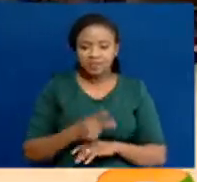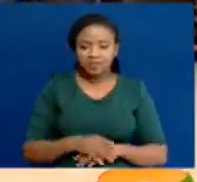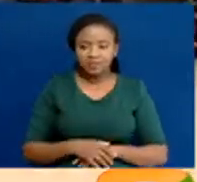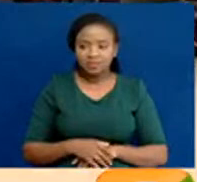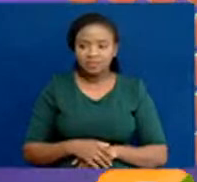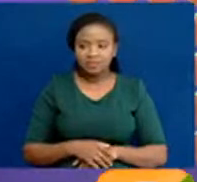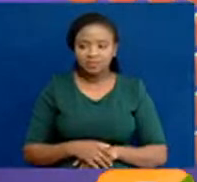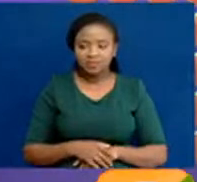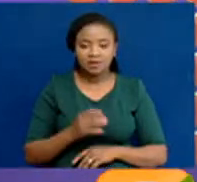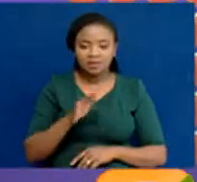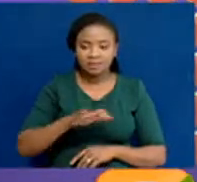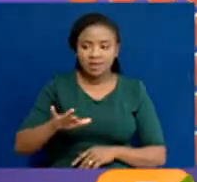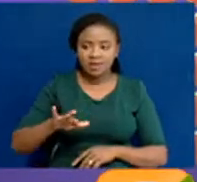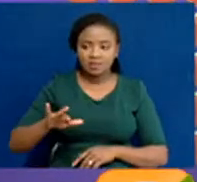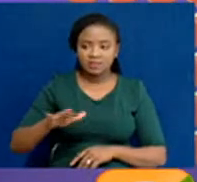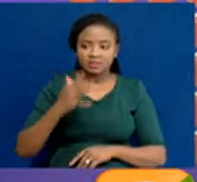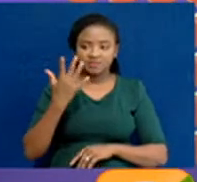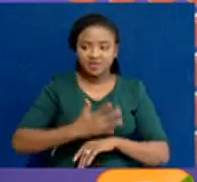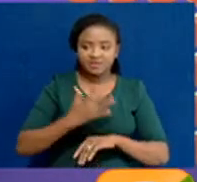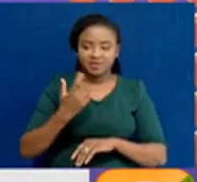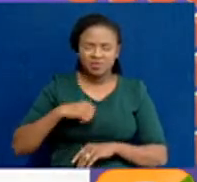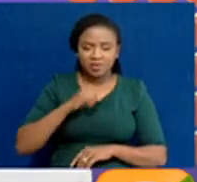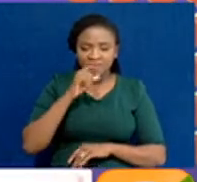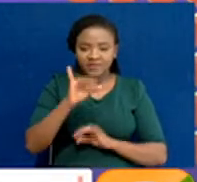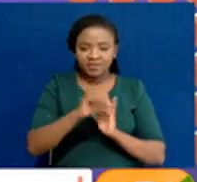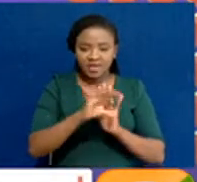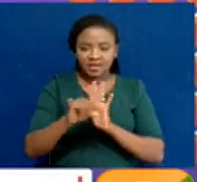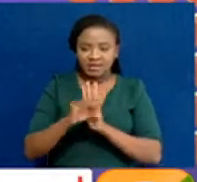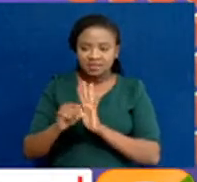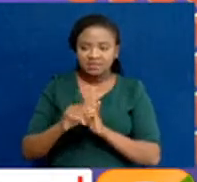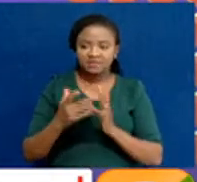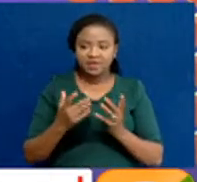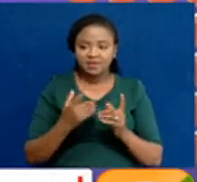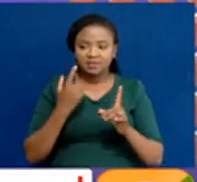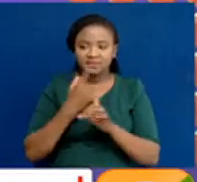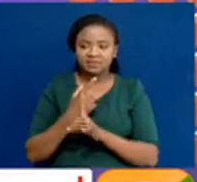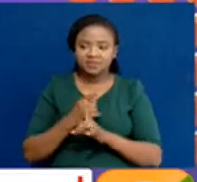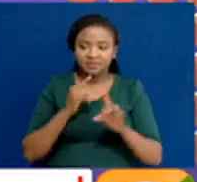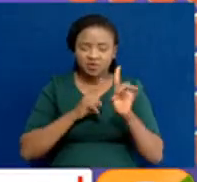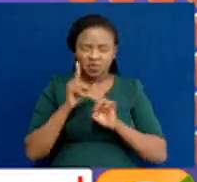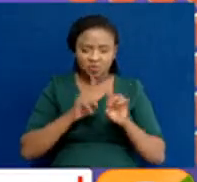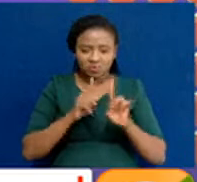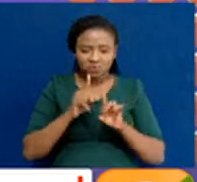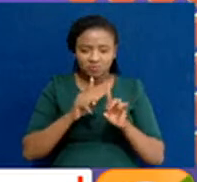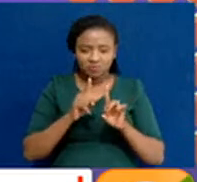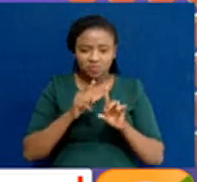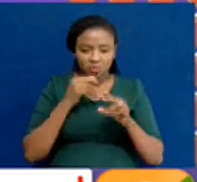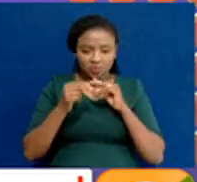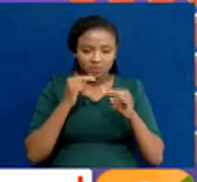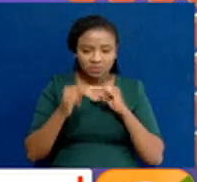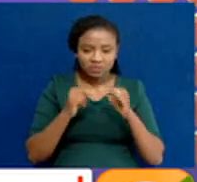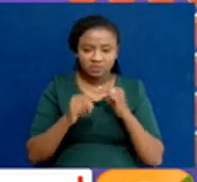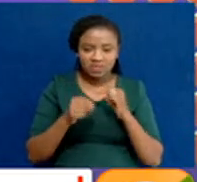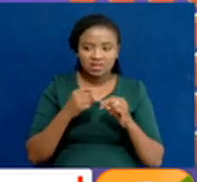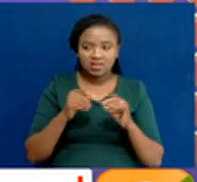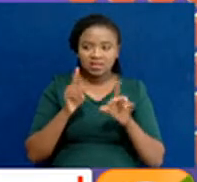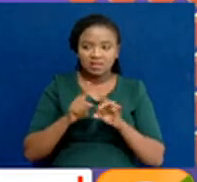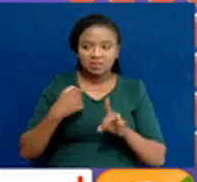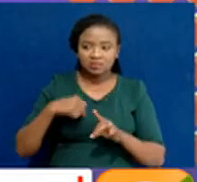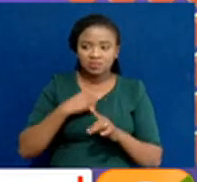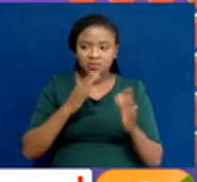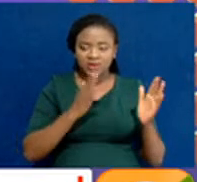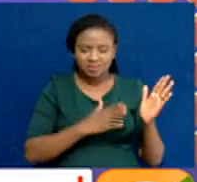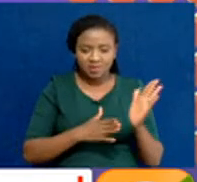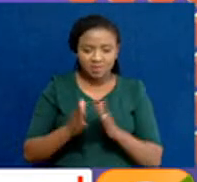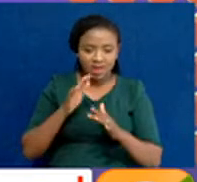already mapped over 60 hotels that are going to host some of the key delegates. And of course, we are also preparing all